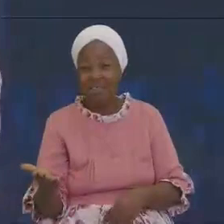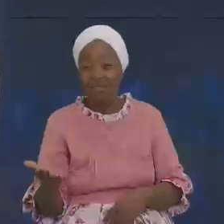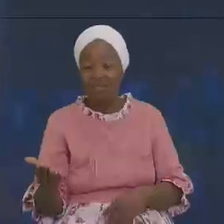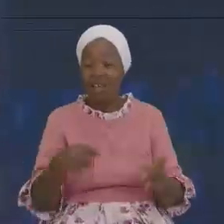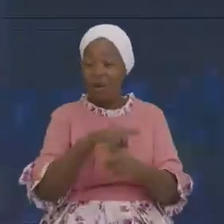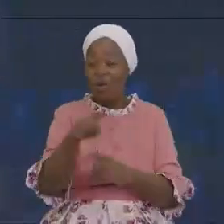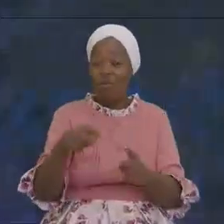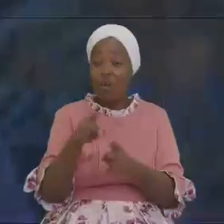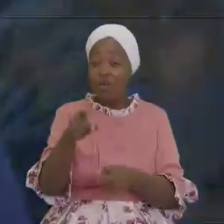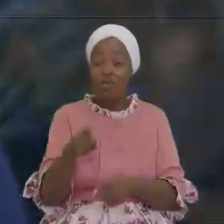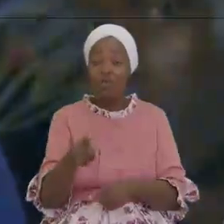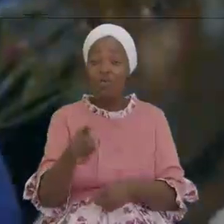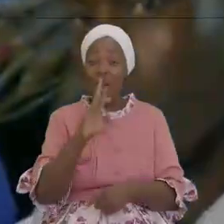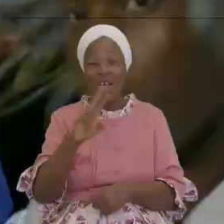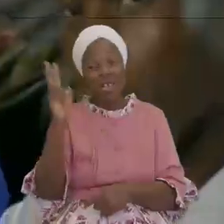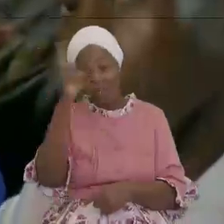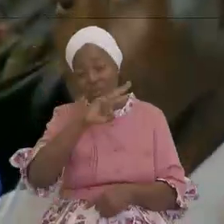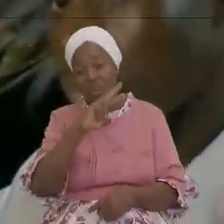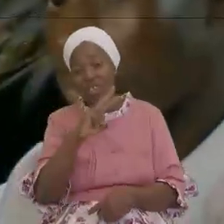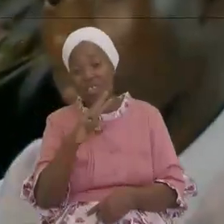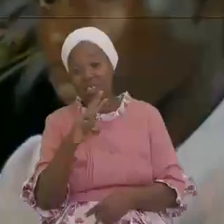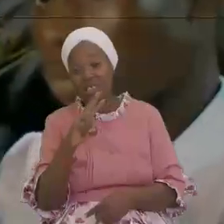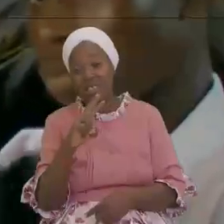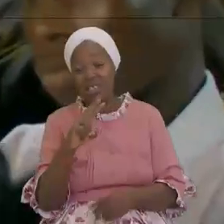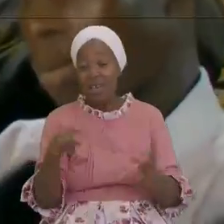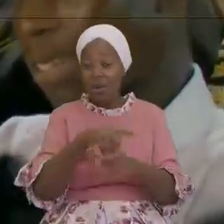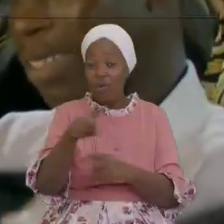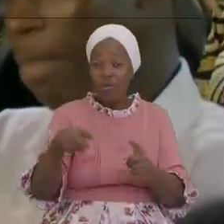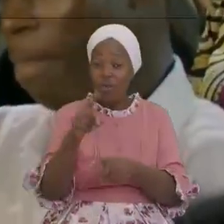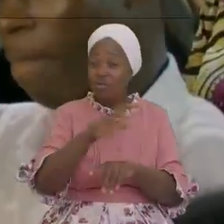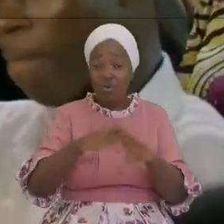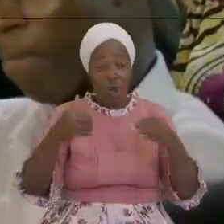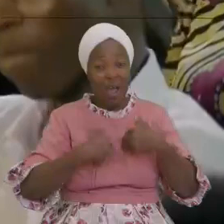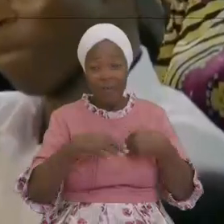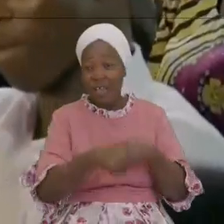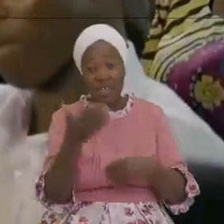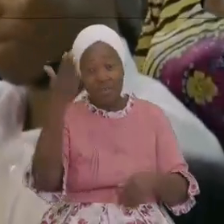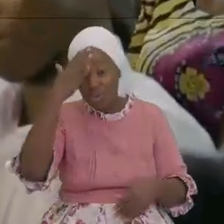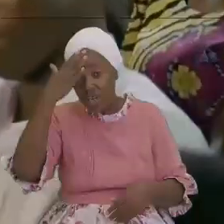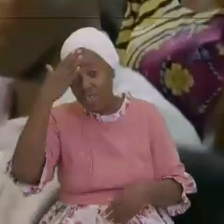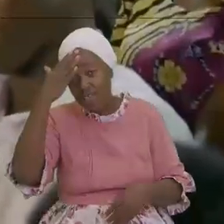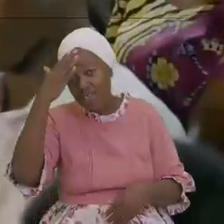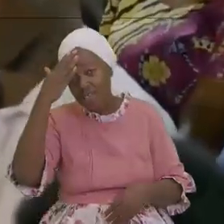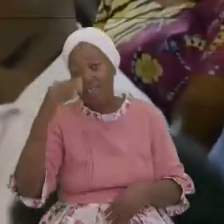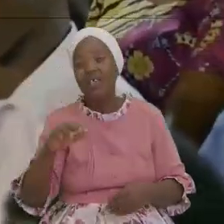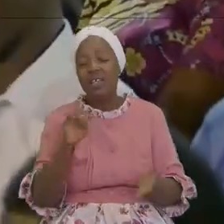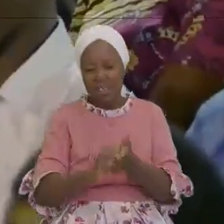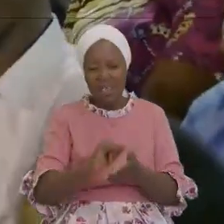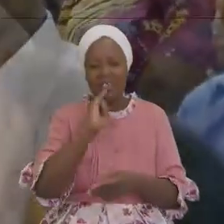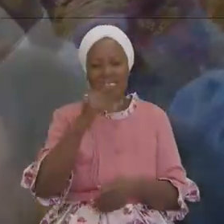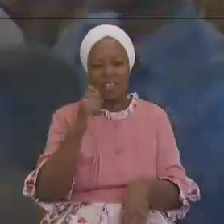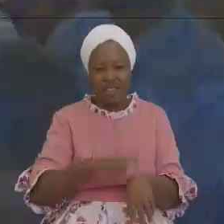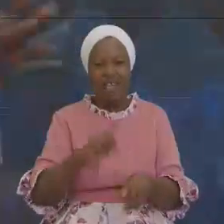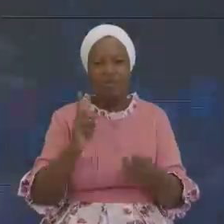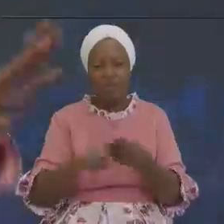when you are ignorant, when you have no knowledge, that's the time to go